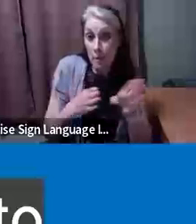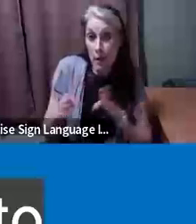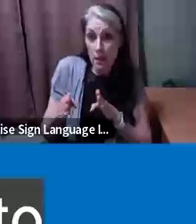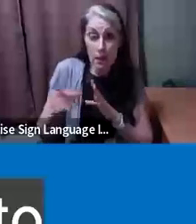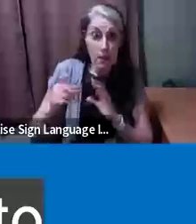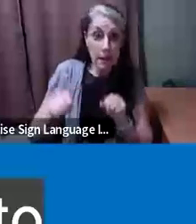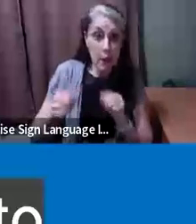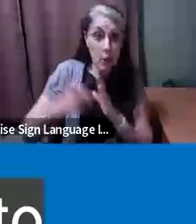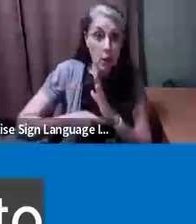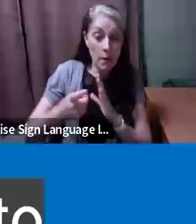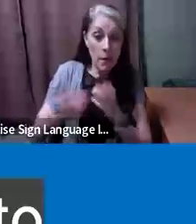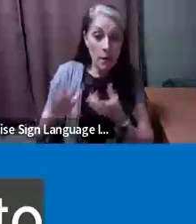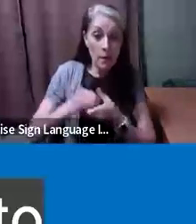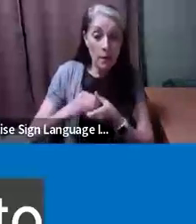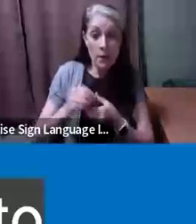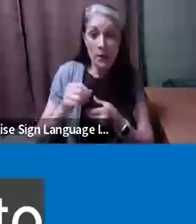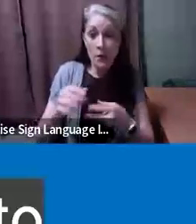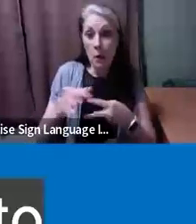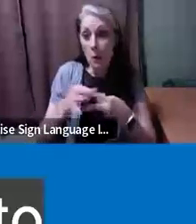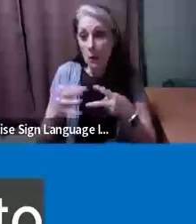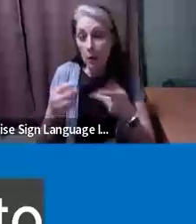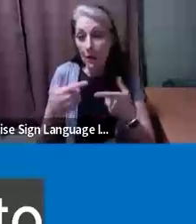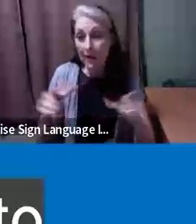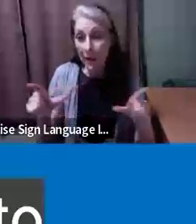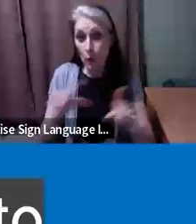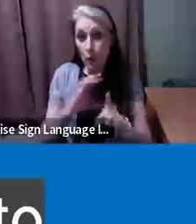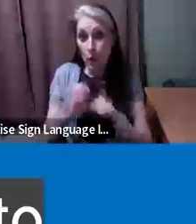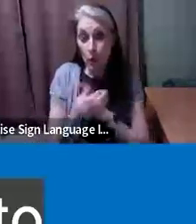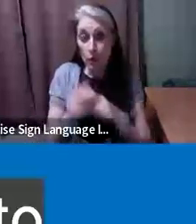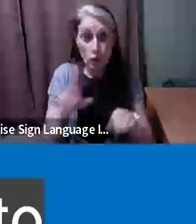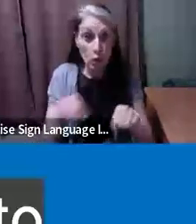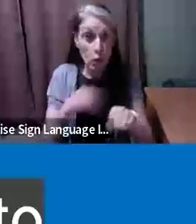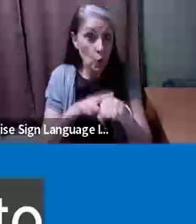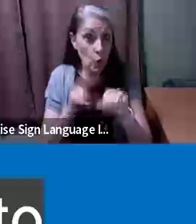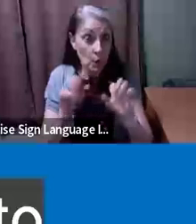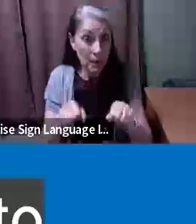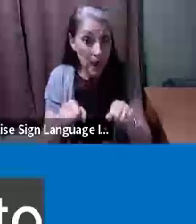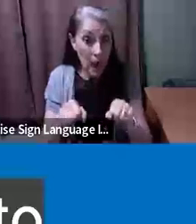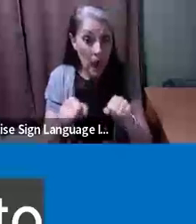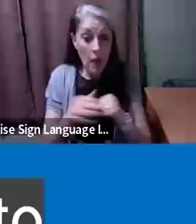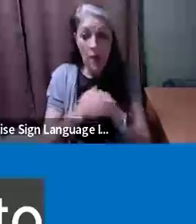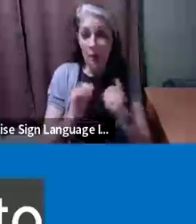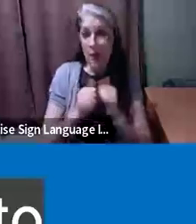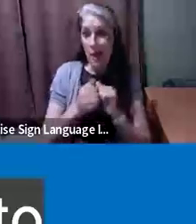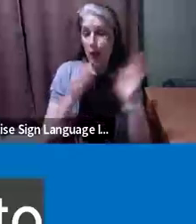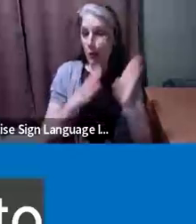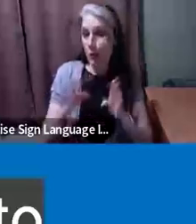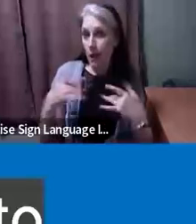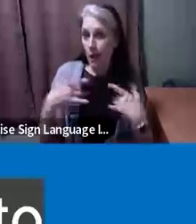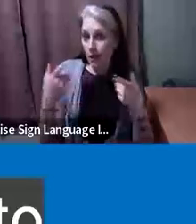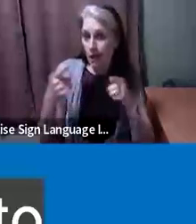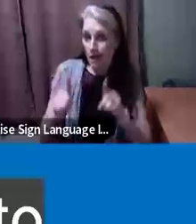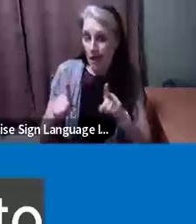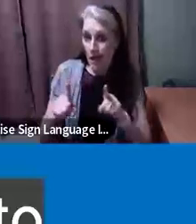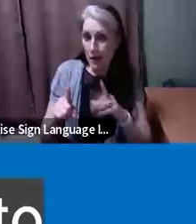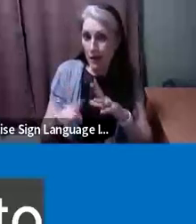automatically incorporate multilingual, multimodal, and cultural norms in terms of how you plan the event and all of the